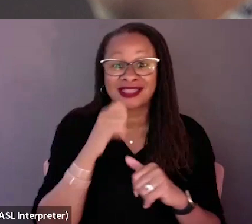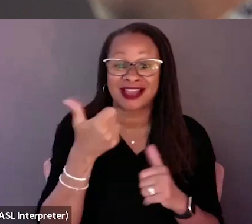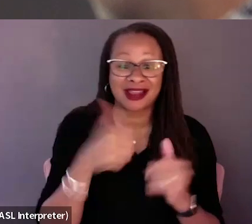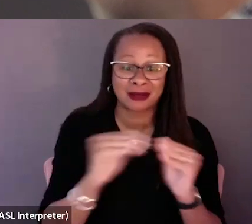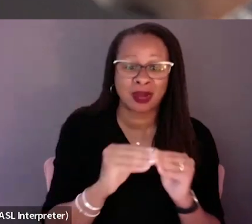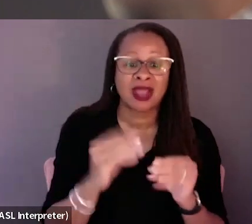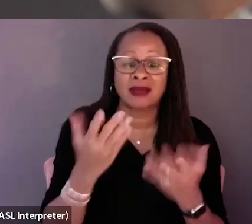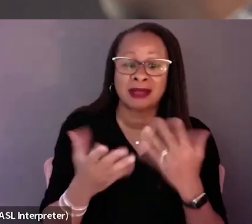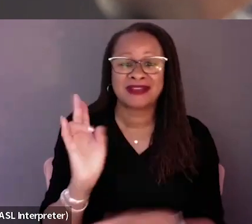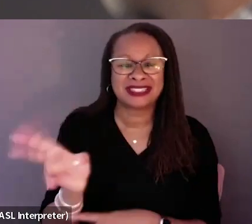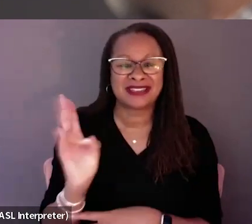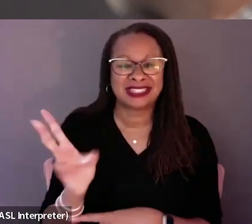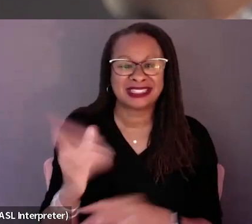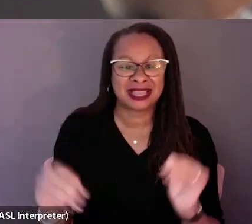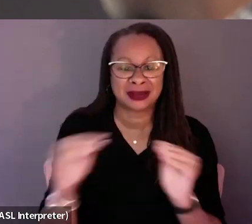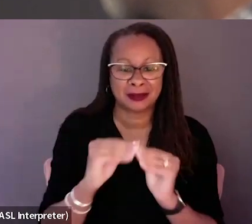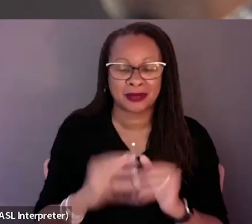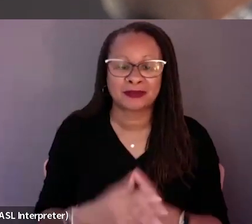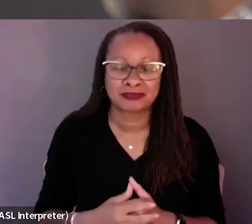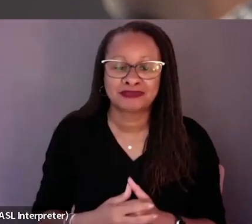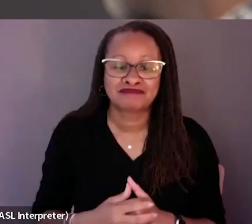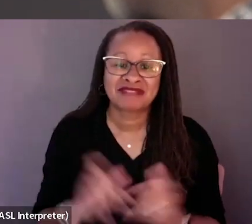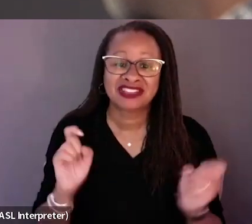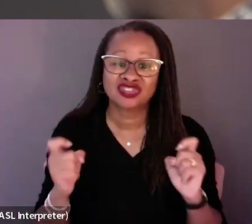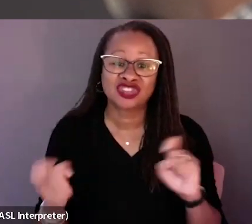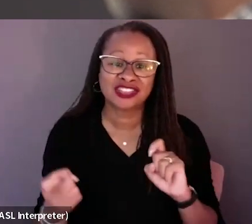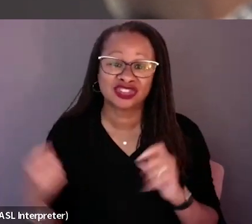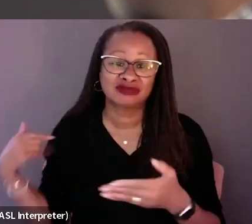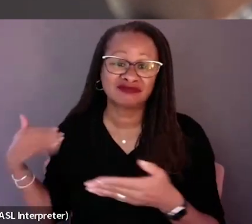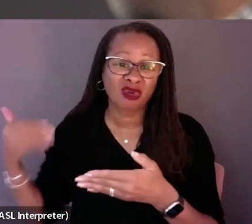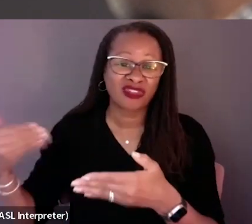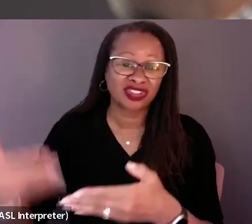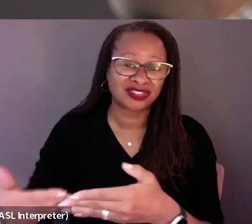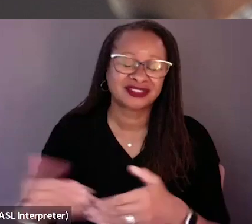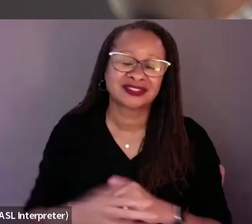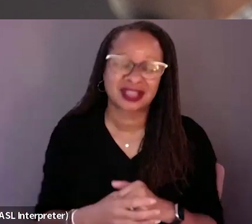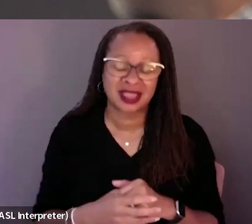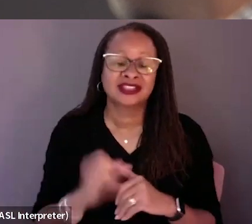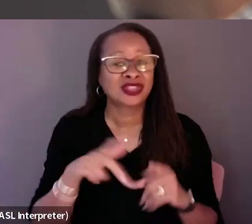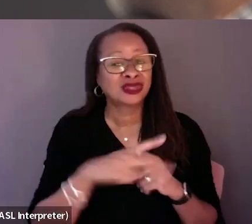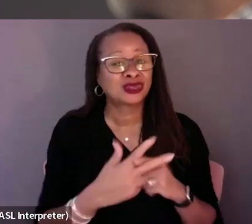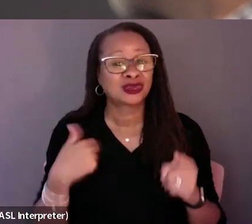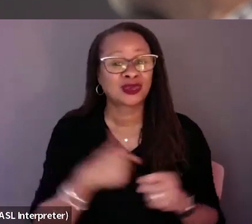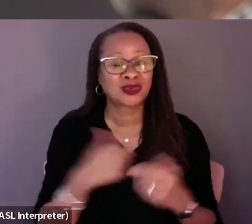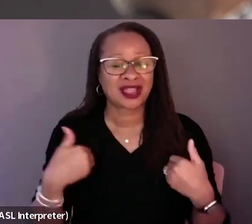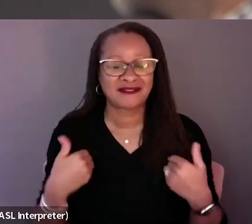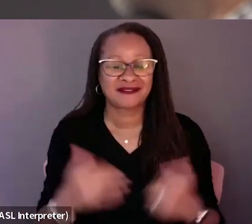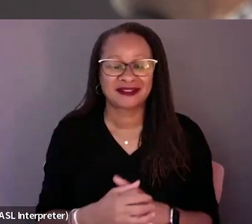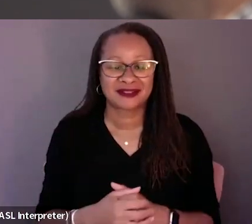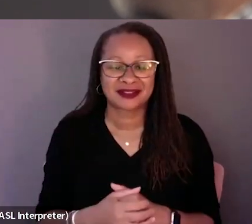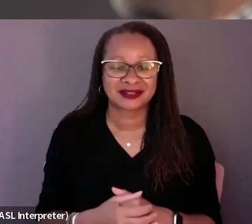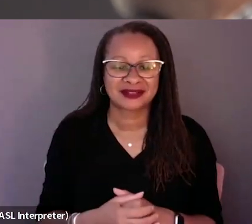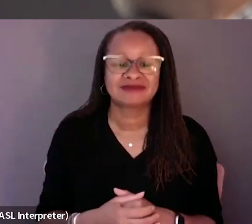from 70s. It changed a bit. So yeah, that's the tools that we have, that like